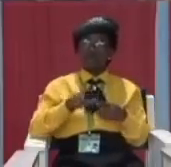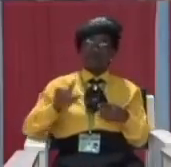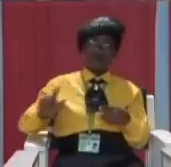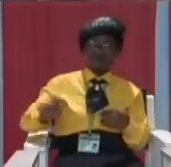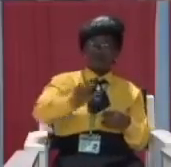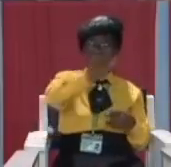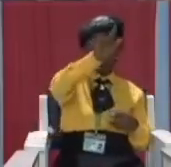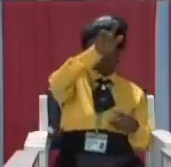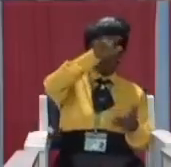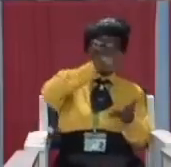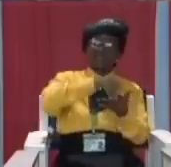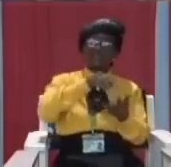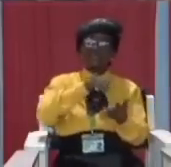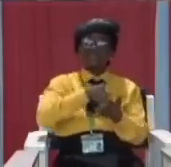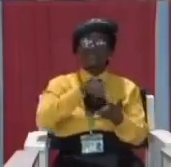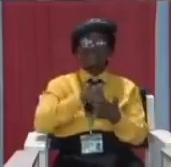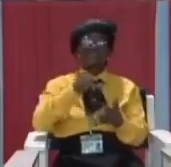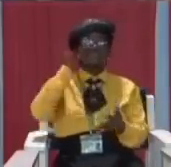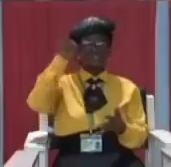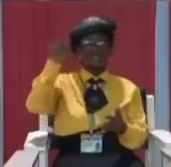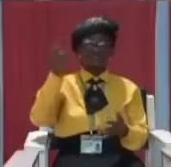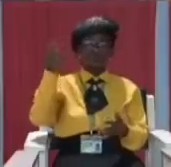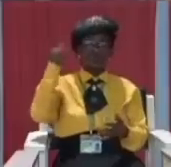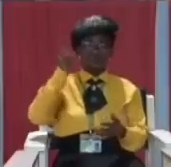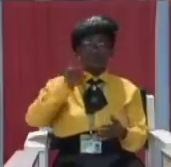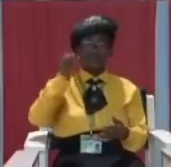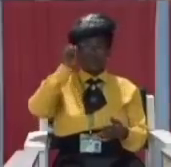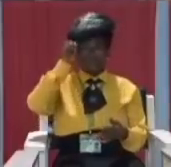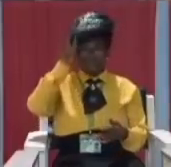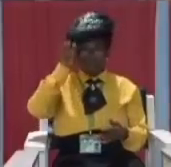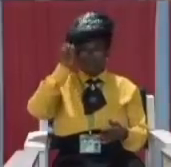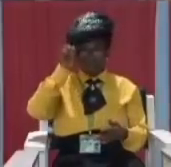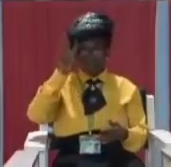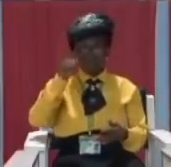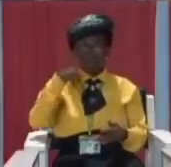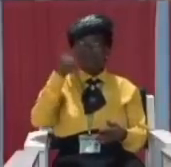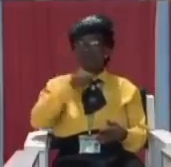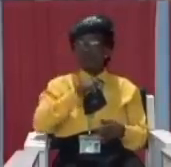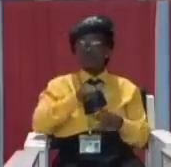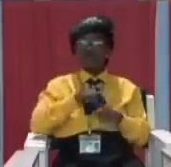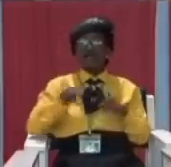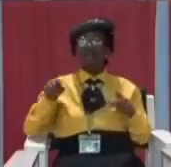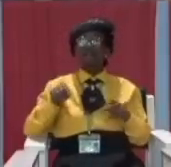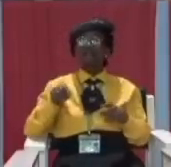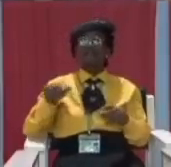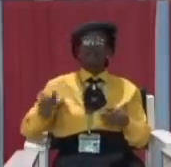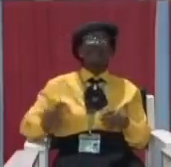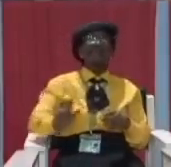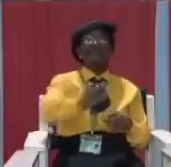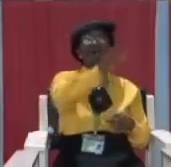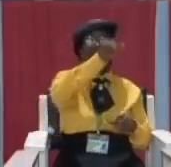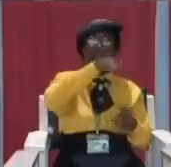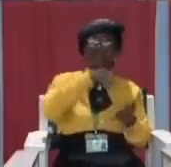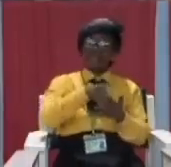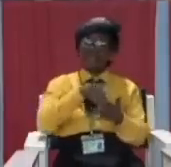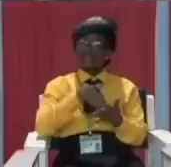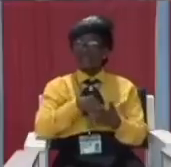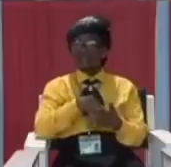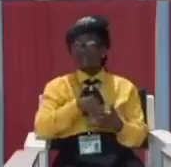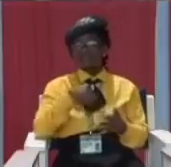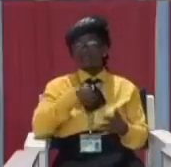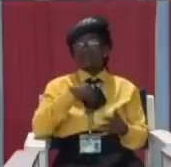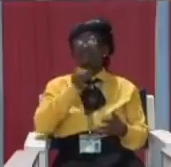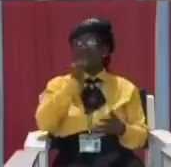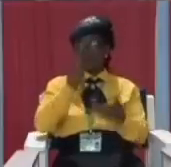She was a witch. Couldn't fly again. not coming back to your